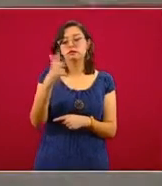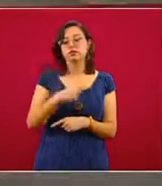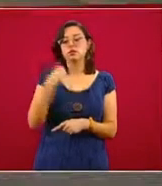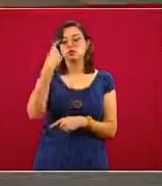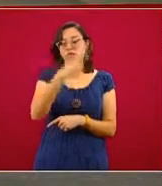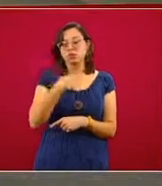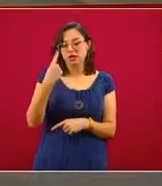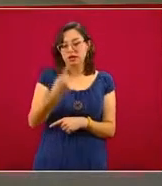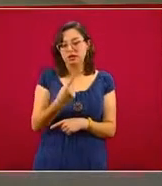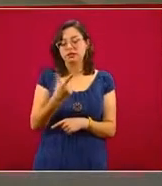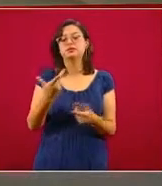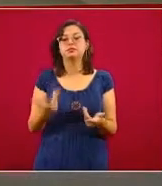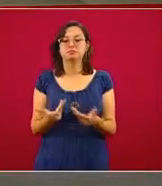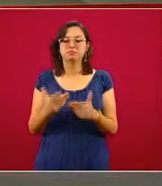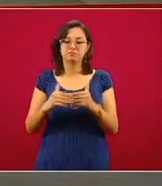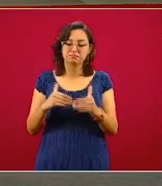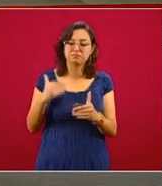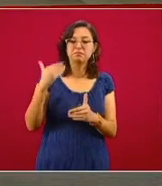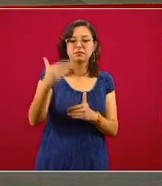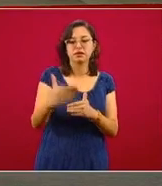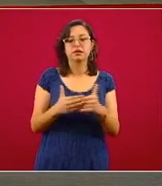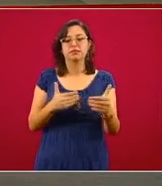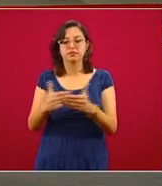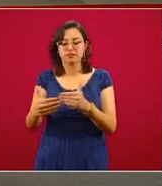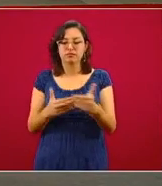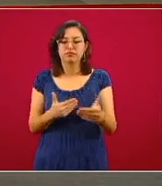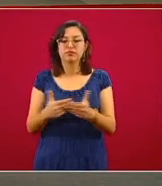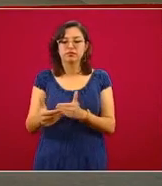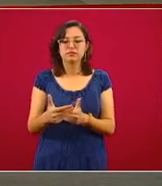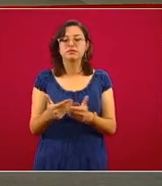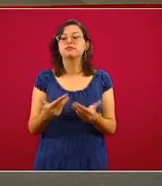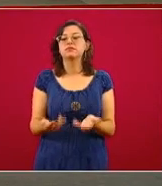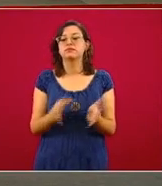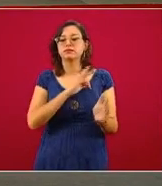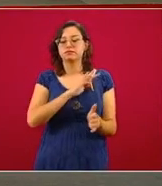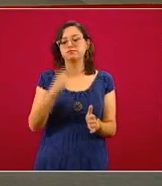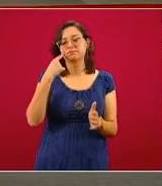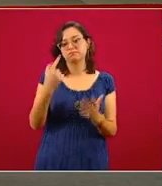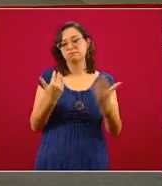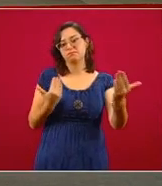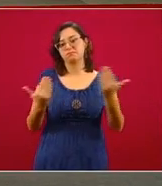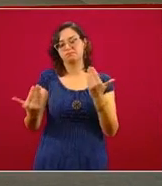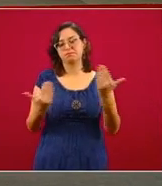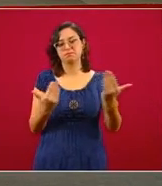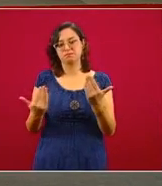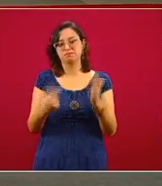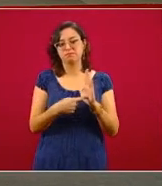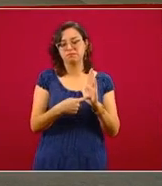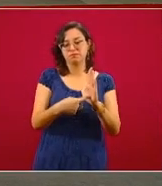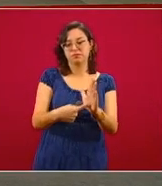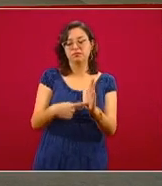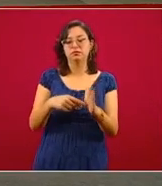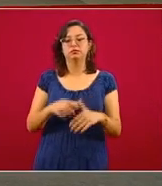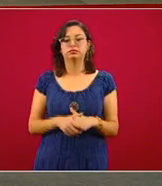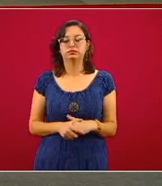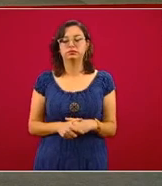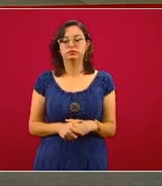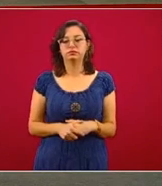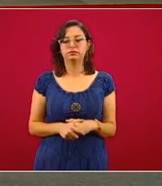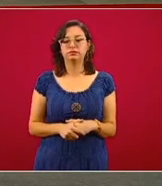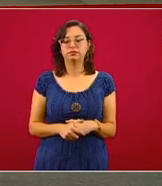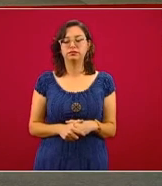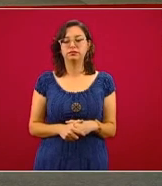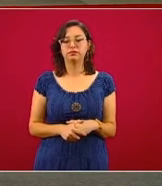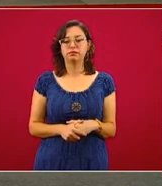by taking as reference date the date of the death, and we will continue to see this